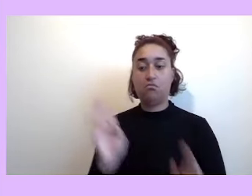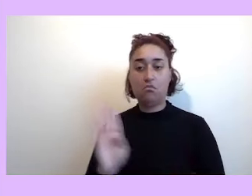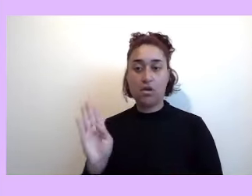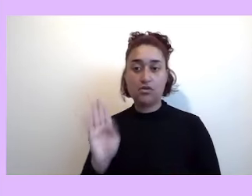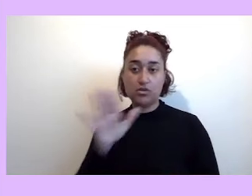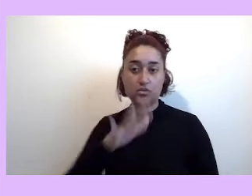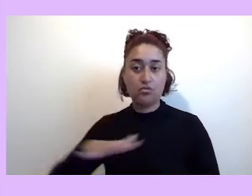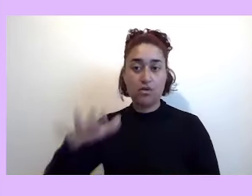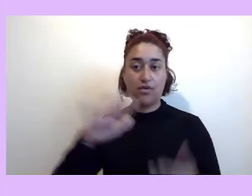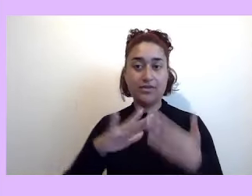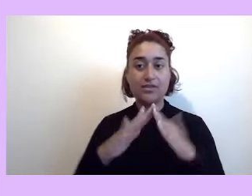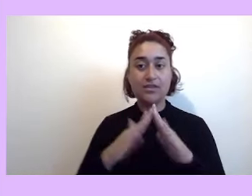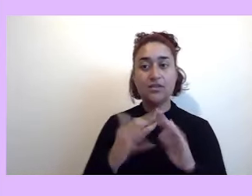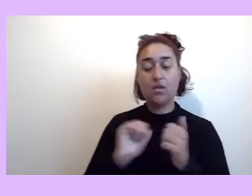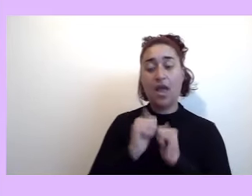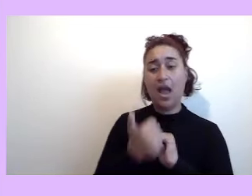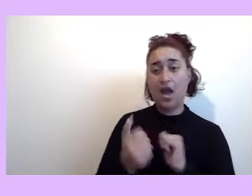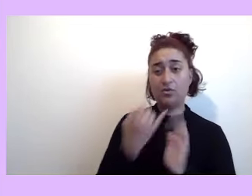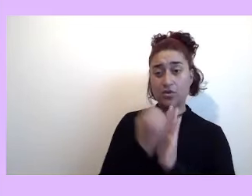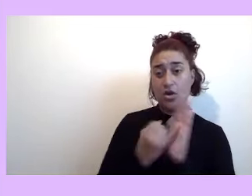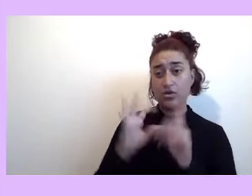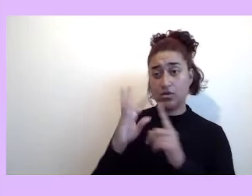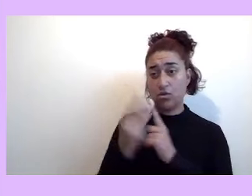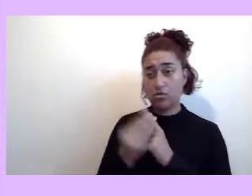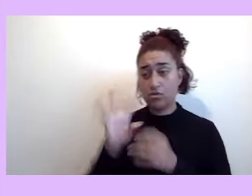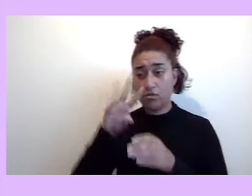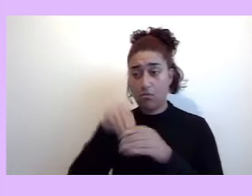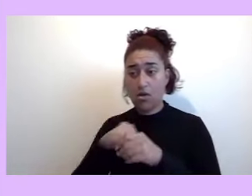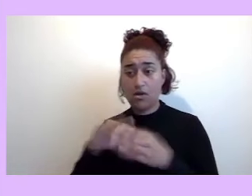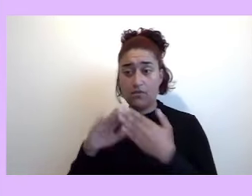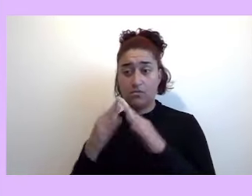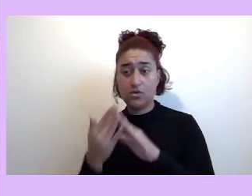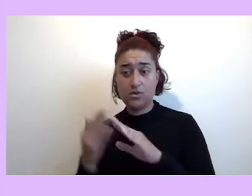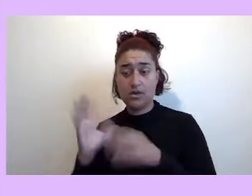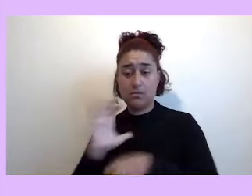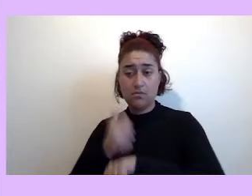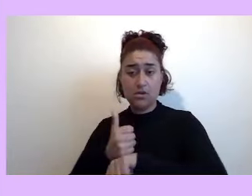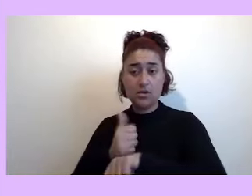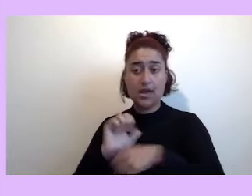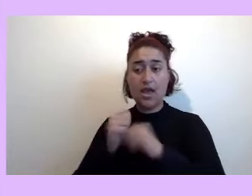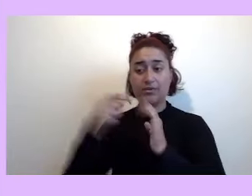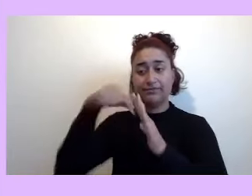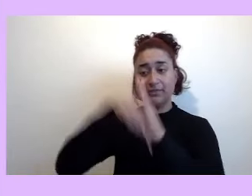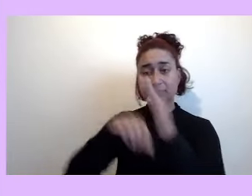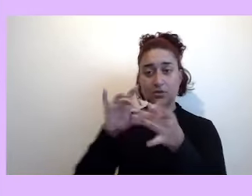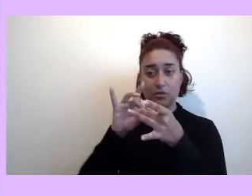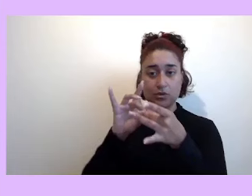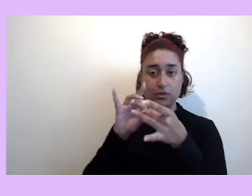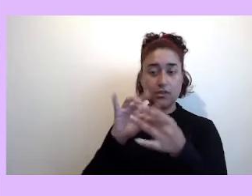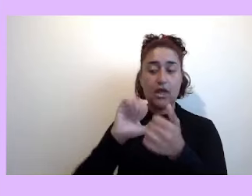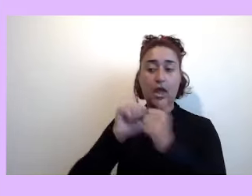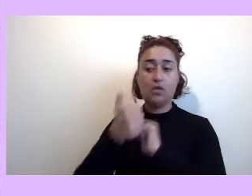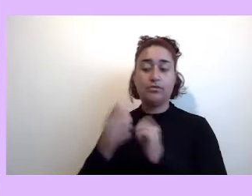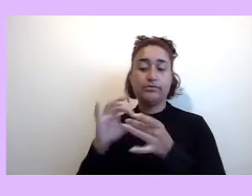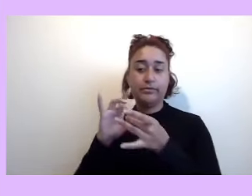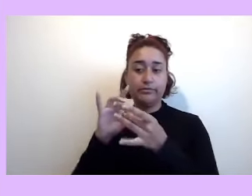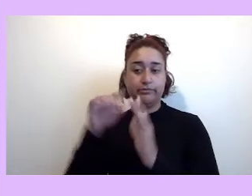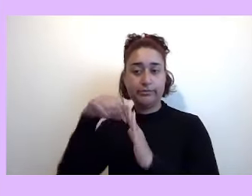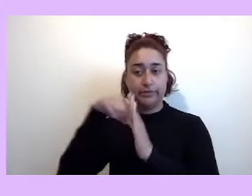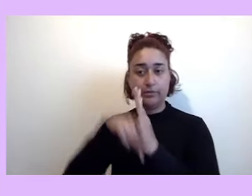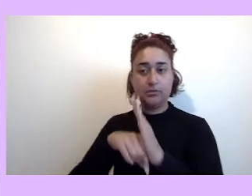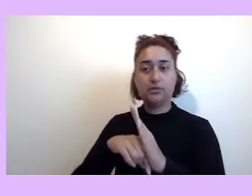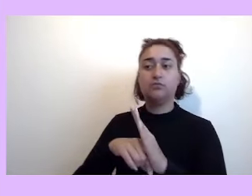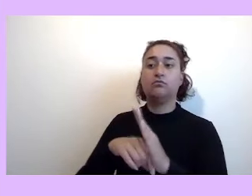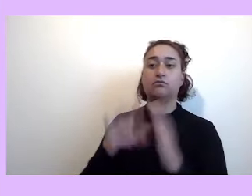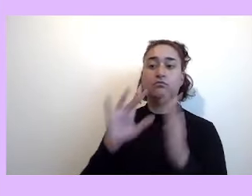So how is arts and culture a part of community power building? How is it deepening relationships? How is it deepening social networks? And all of